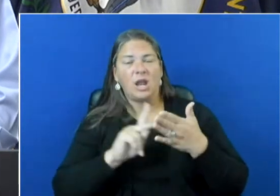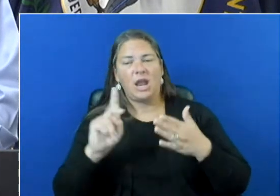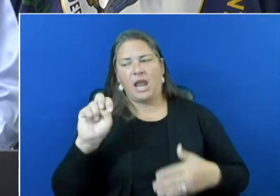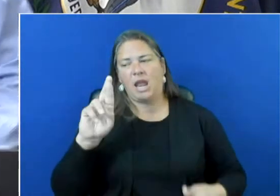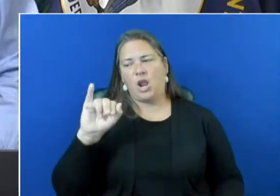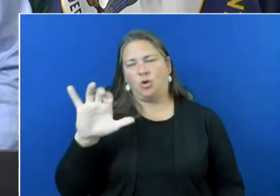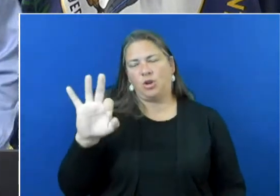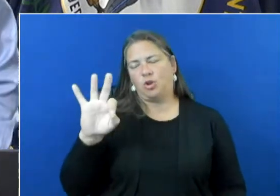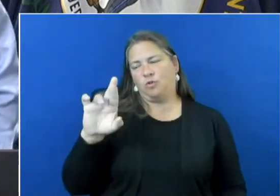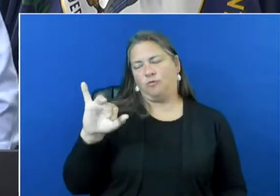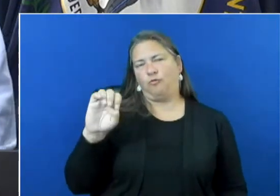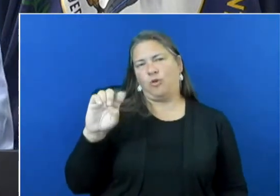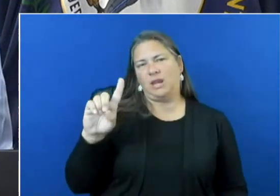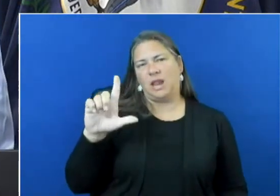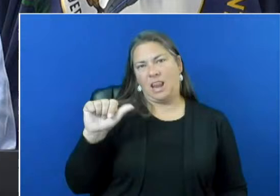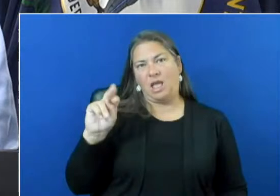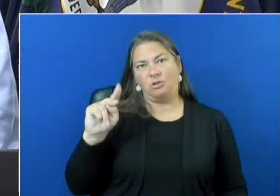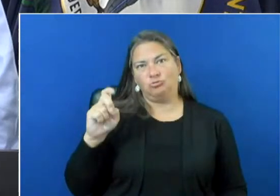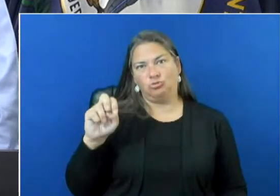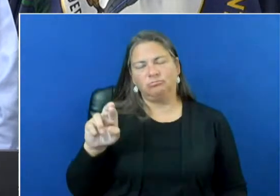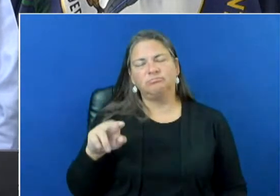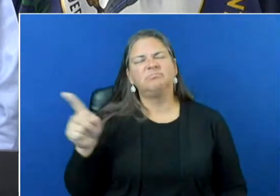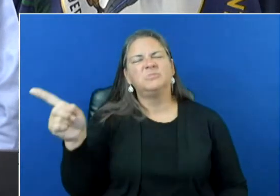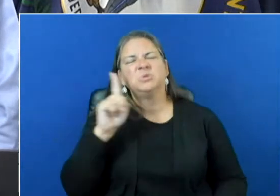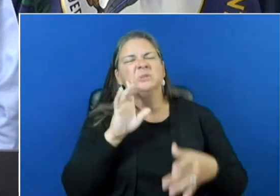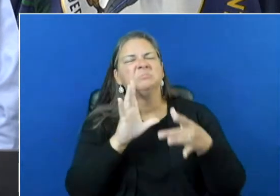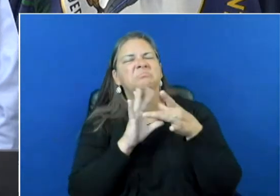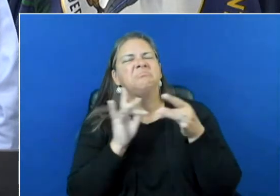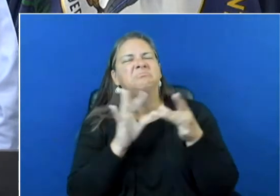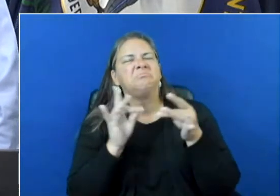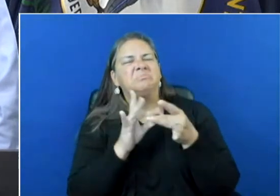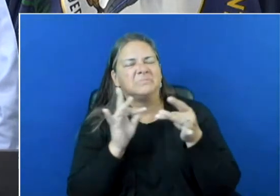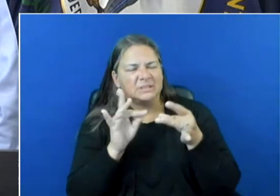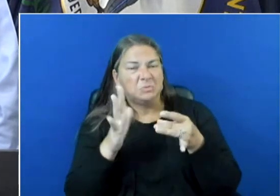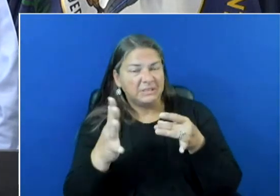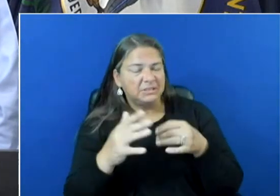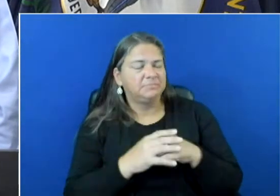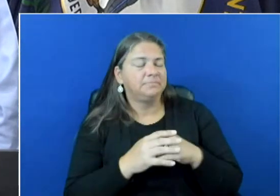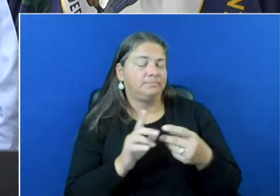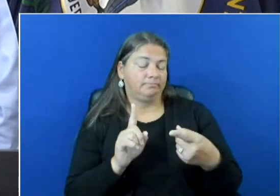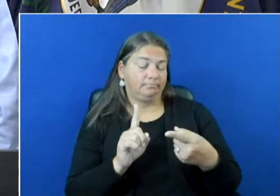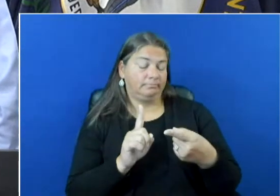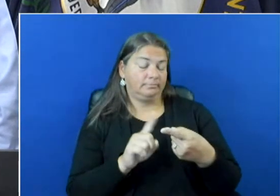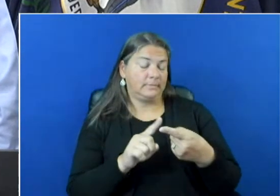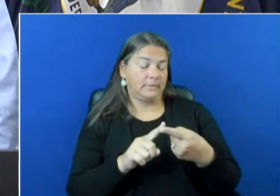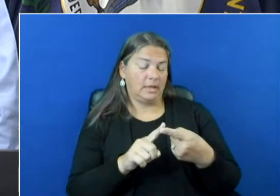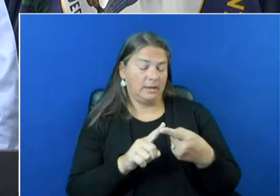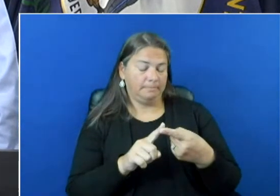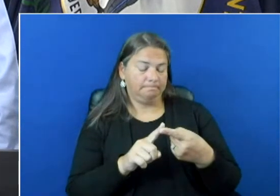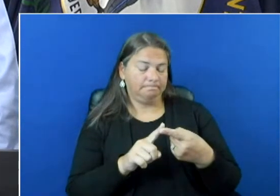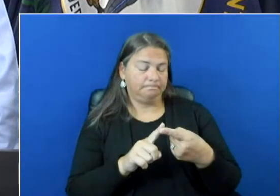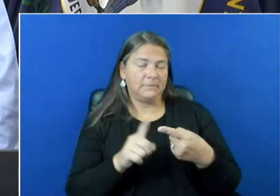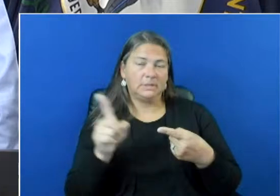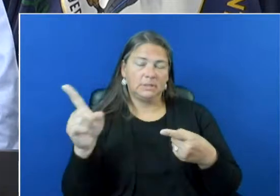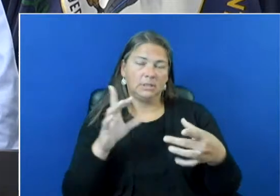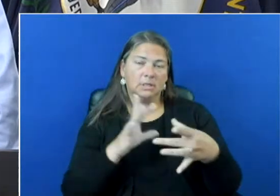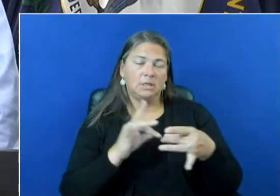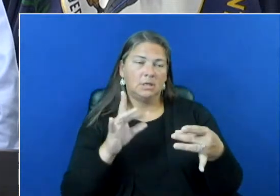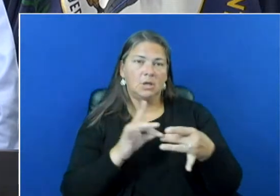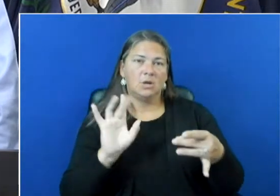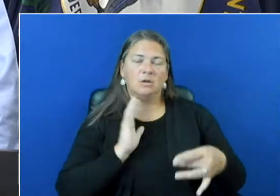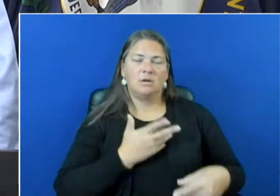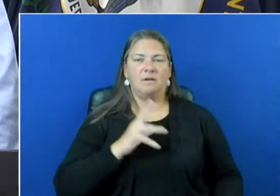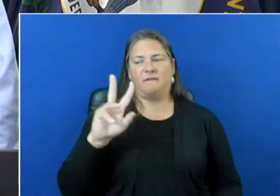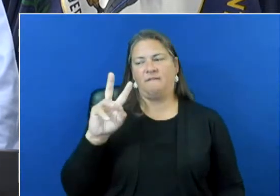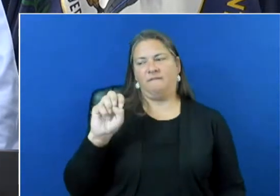Now, he's going to talk about a couple different areas, one of which is our veterans' homes